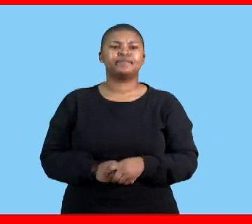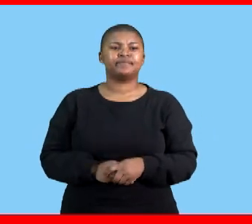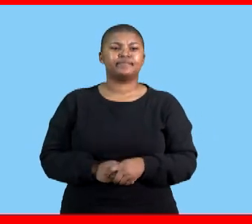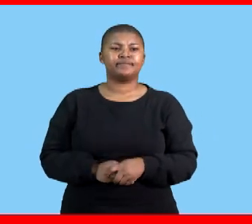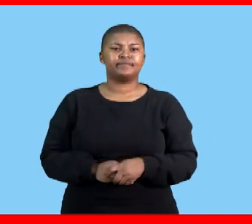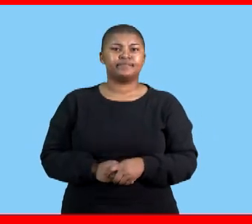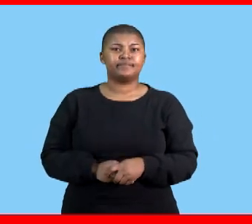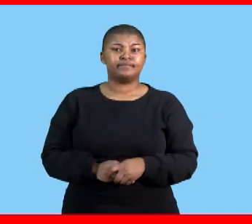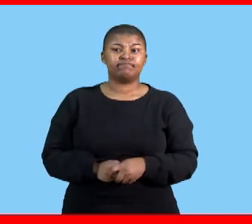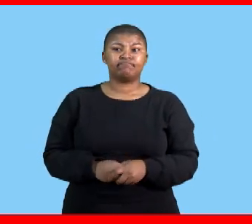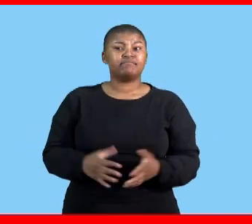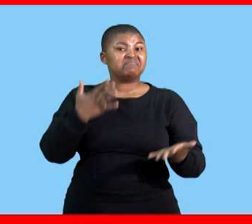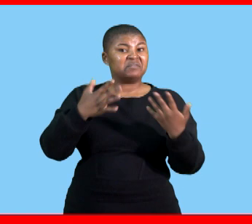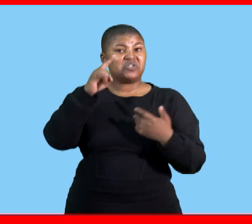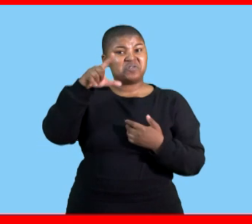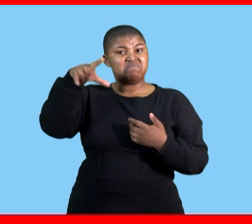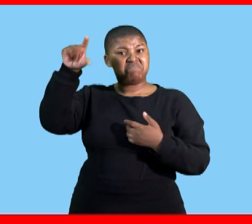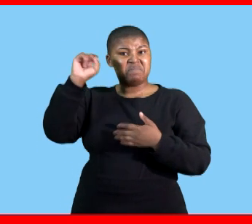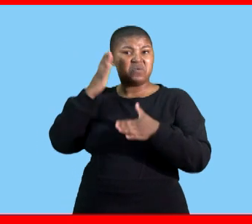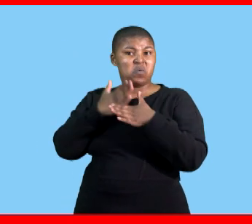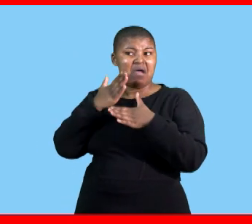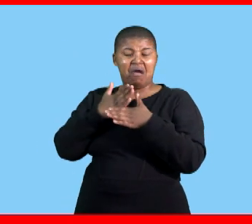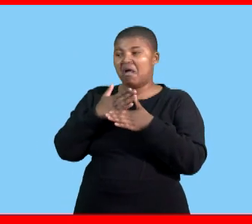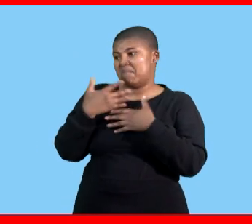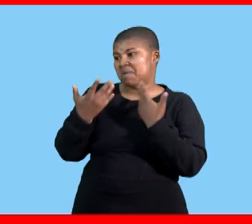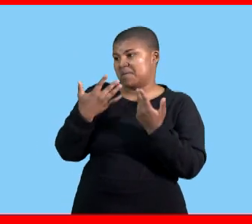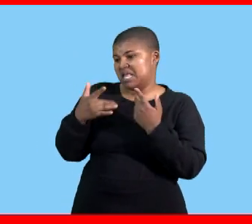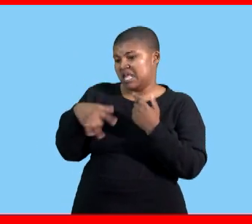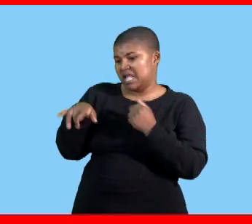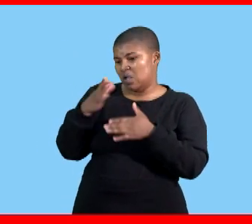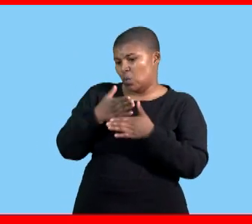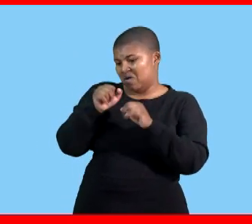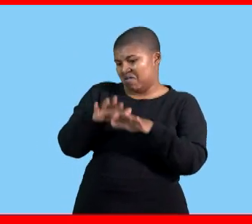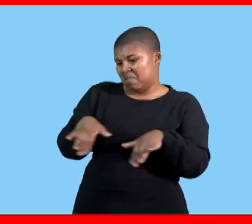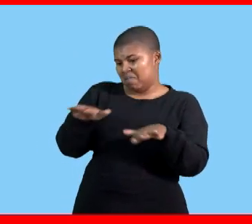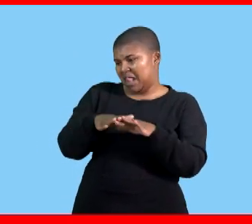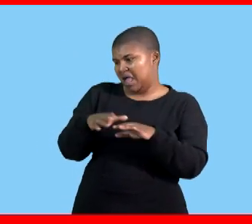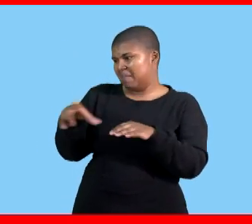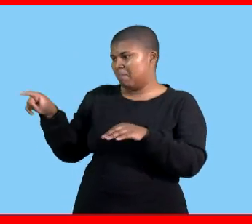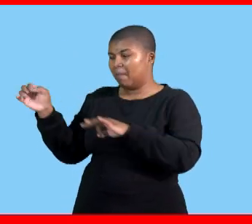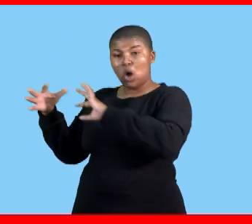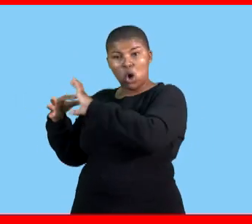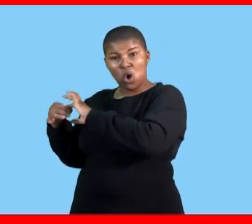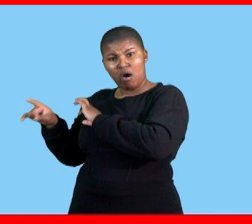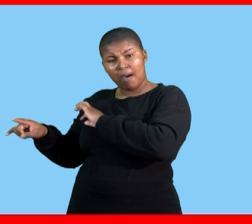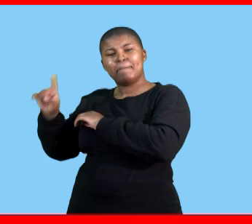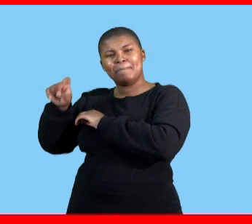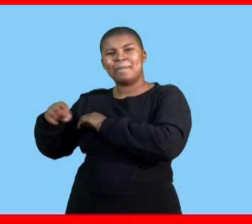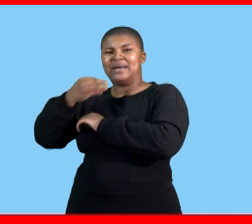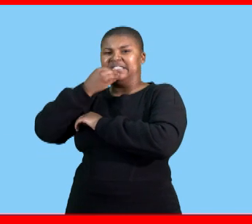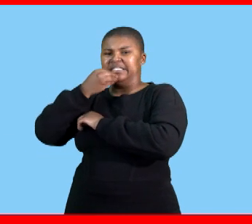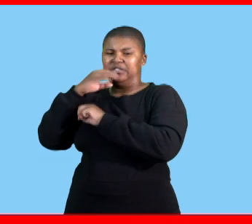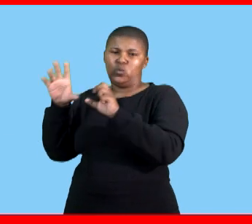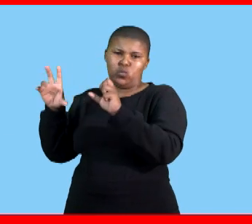you leave work, it is very important for you to eat a balanced diet. Remember that for you to follow a